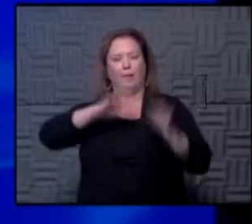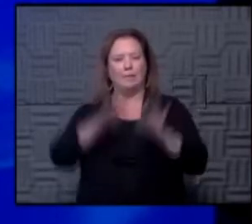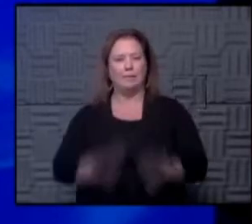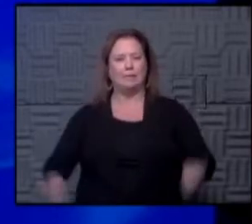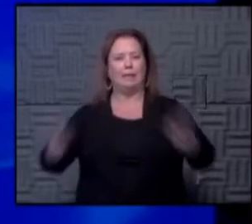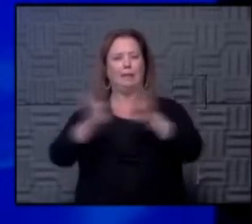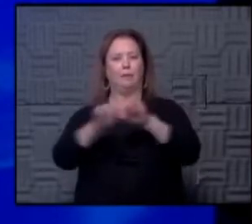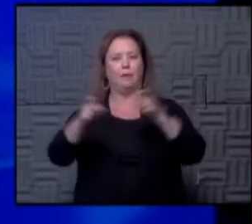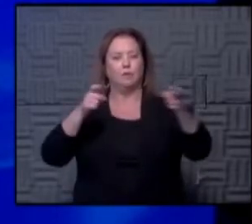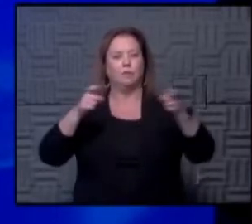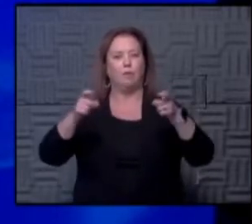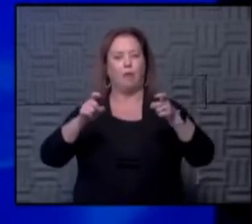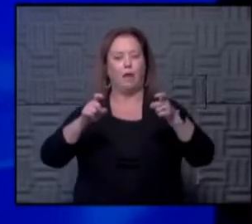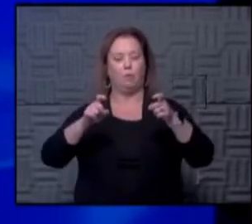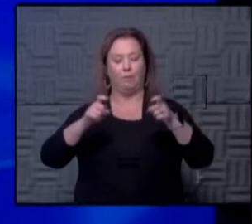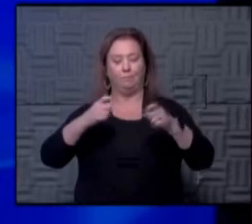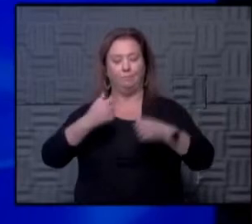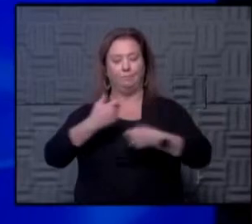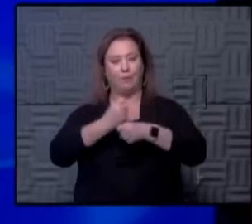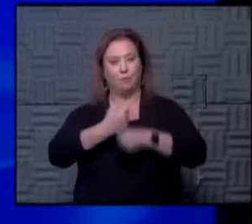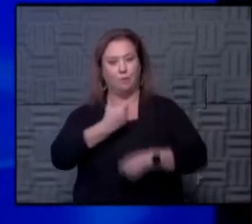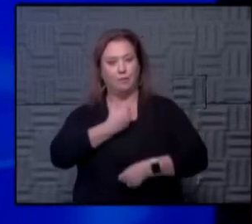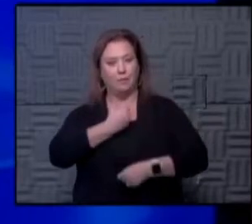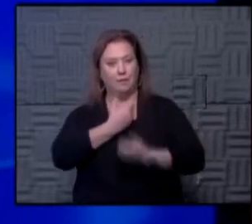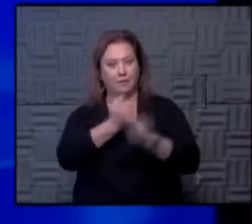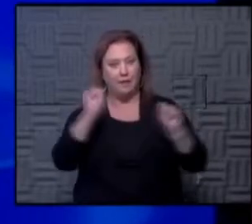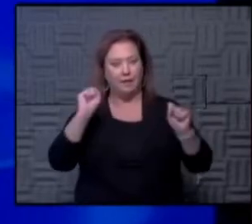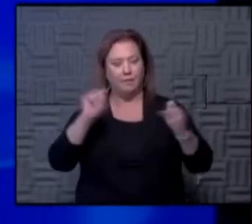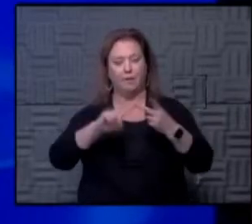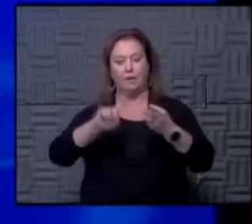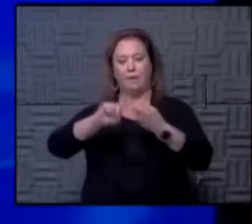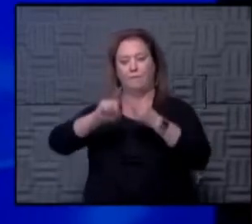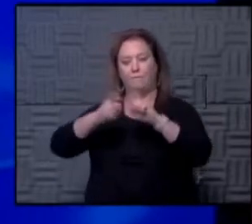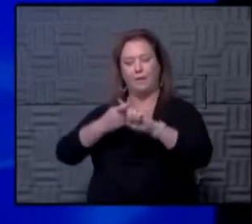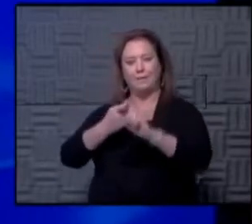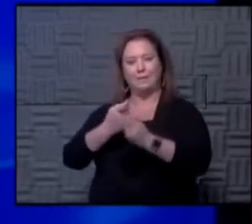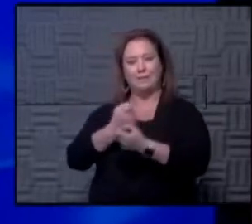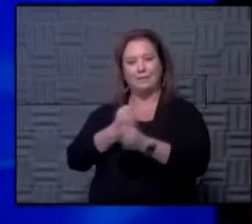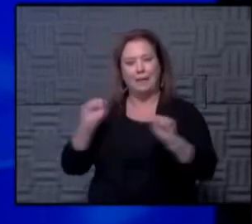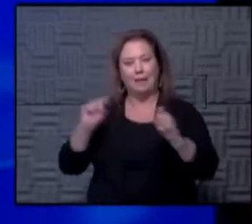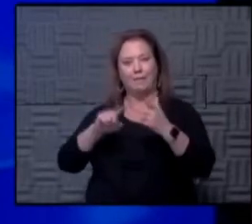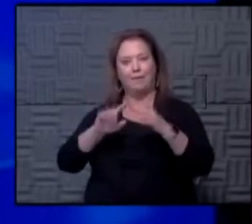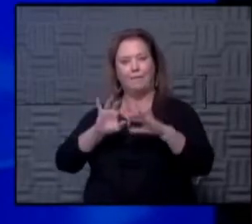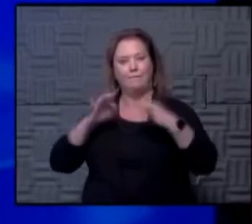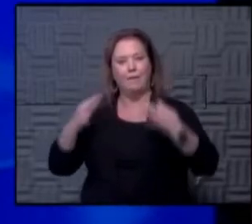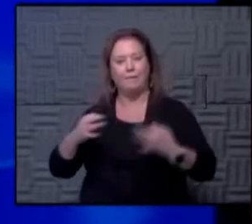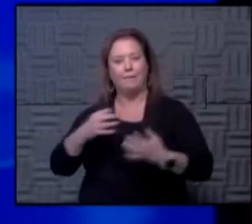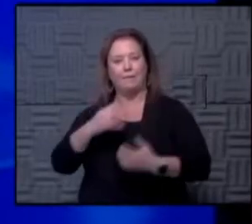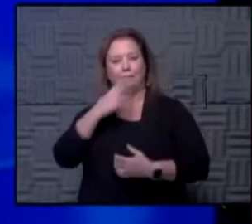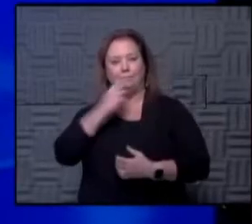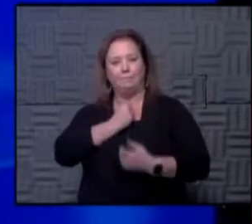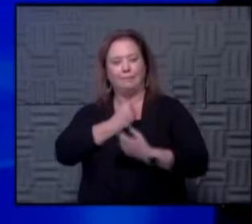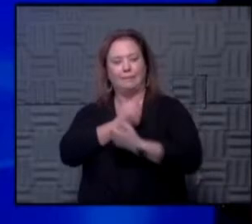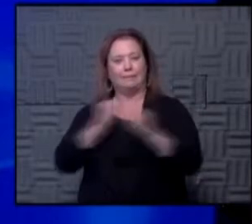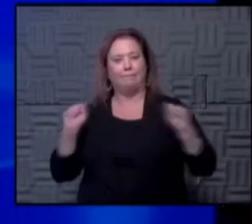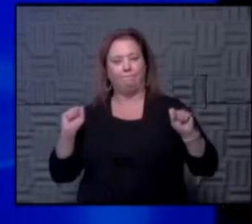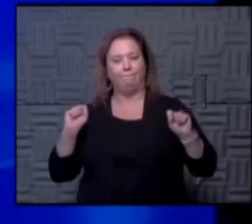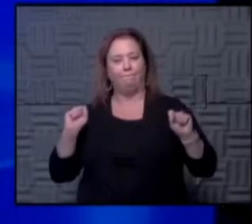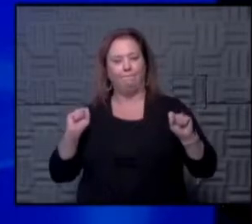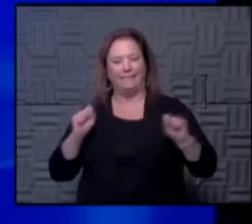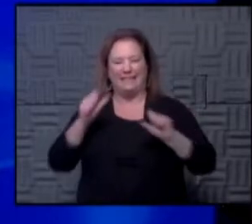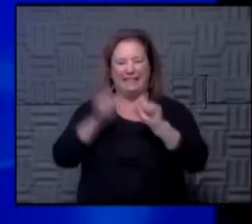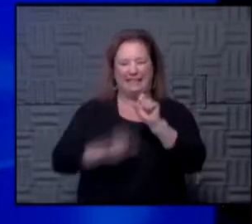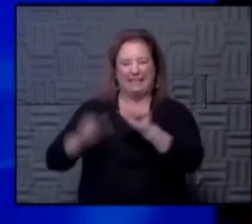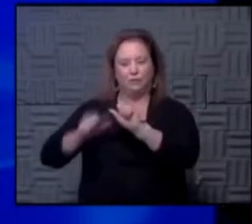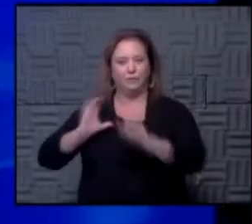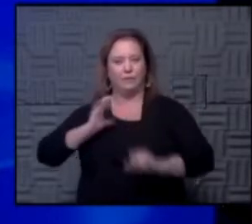significant control over how we keep ourselves safe, our friends safe, those we care about, right, our family, those we love safe. And that's for each